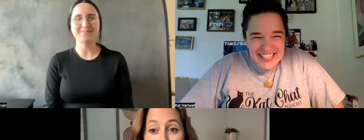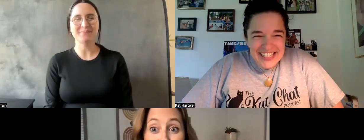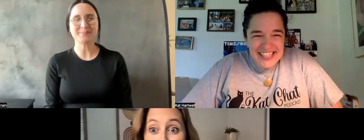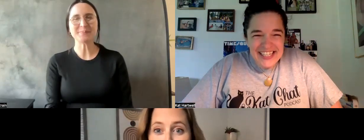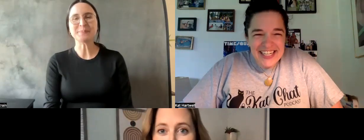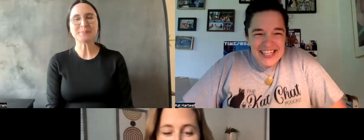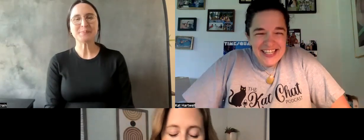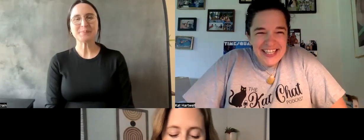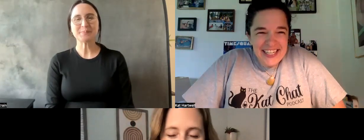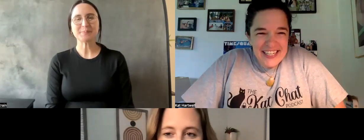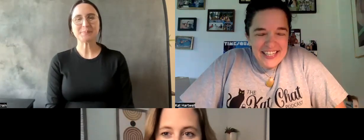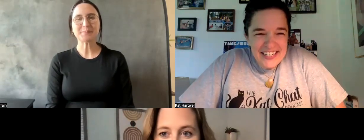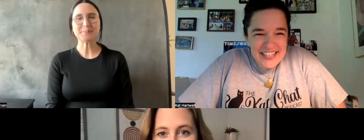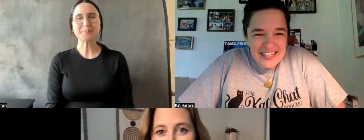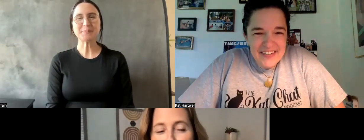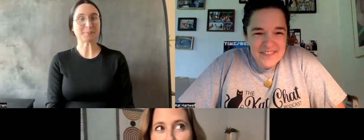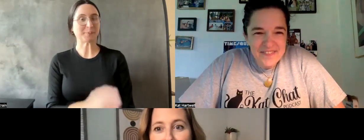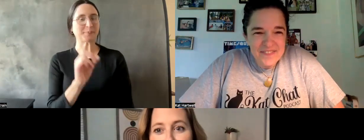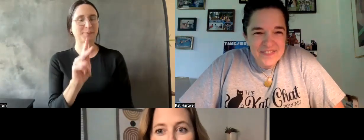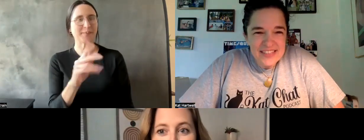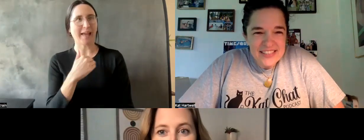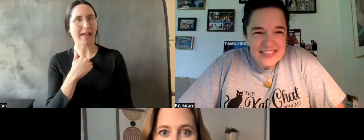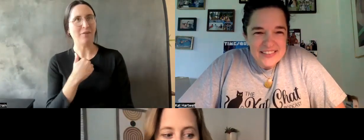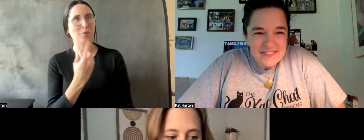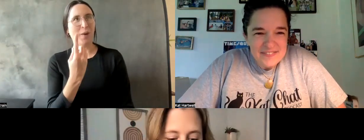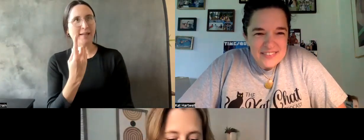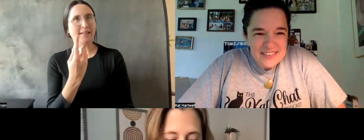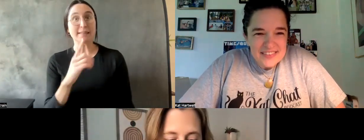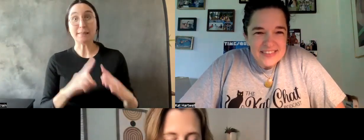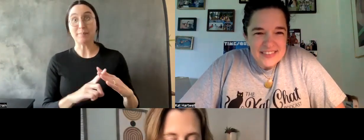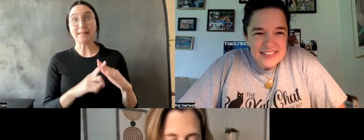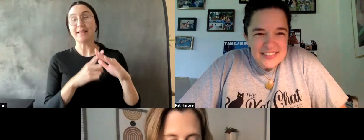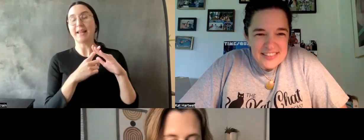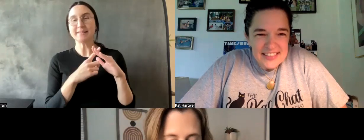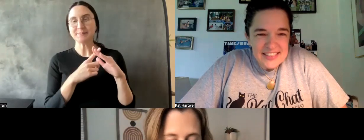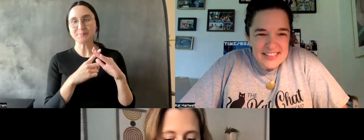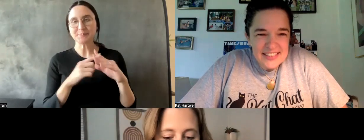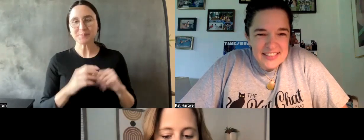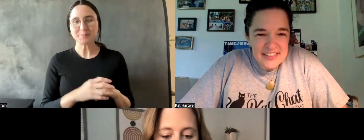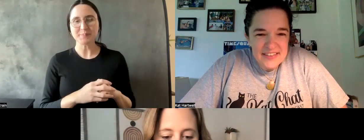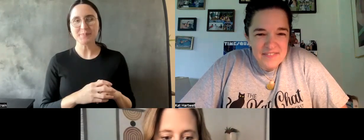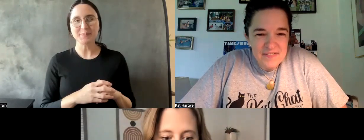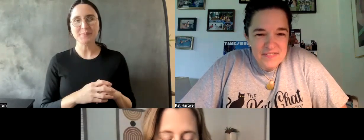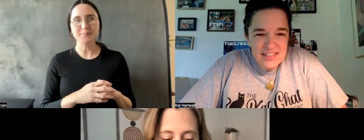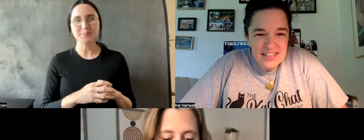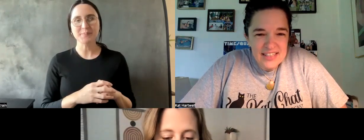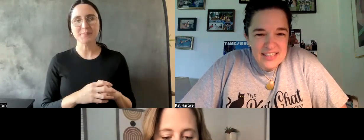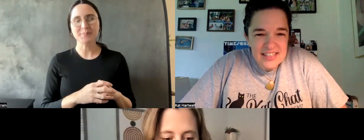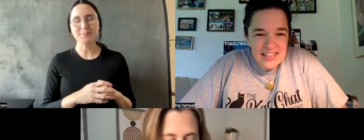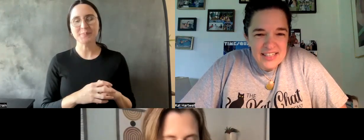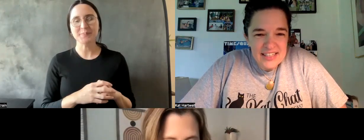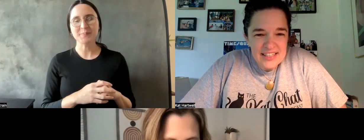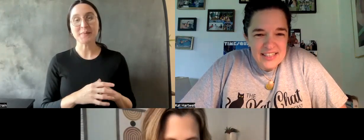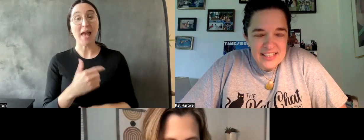I think, because this is from the very, very beginning. So when this all started, it was when I